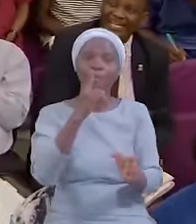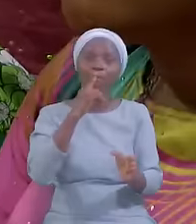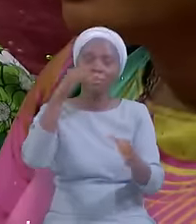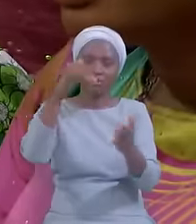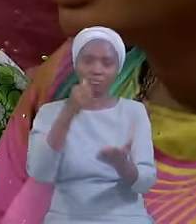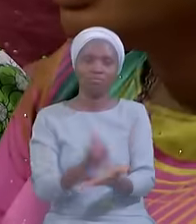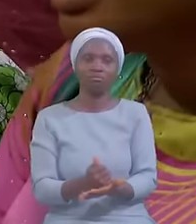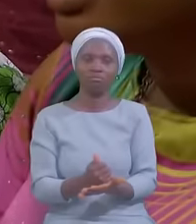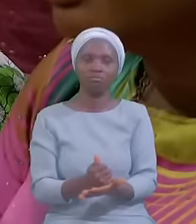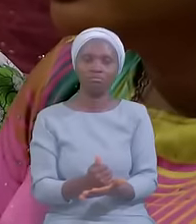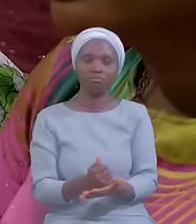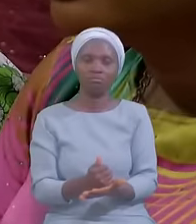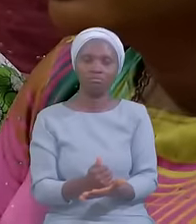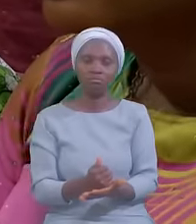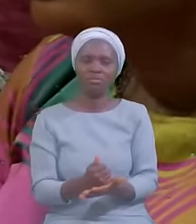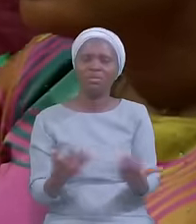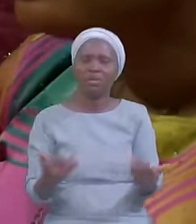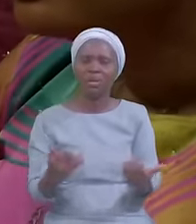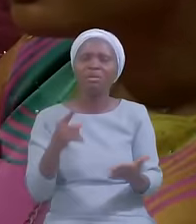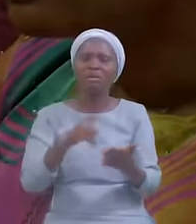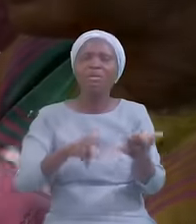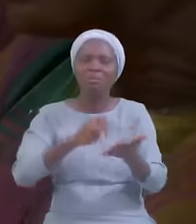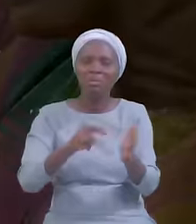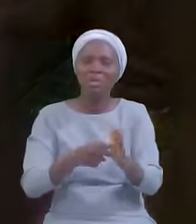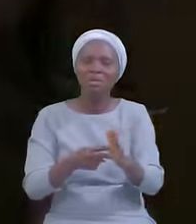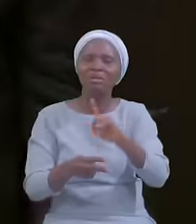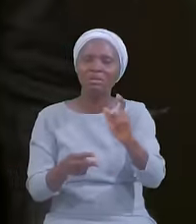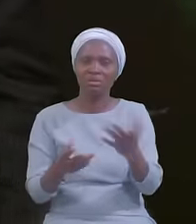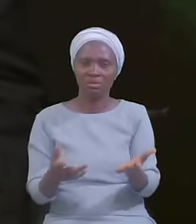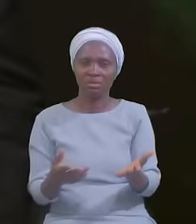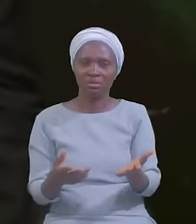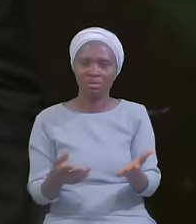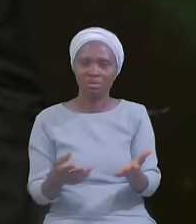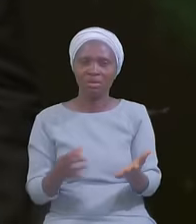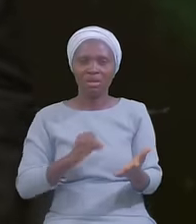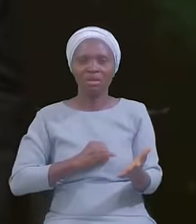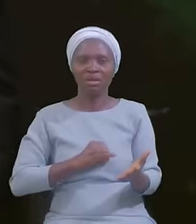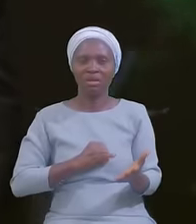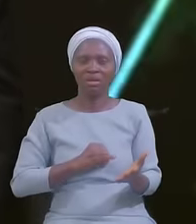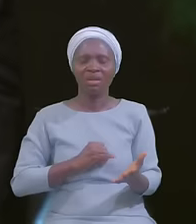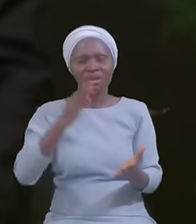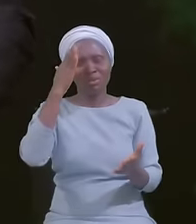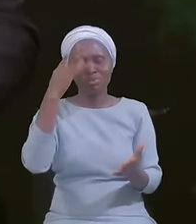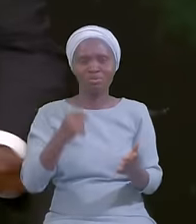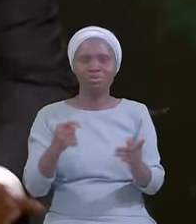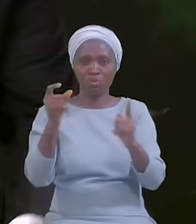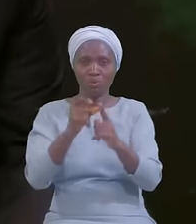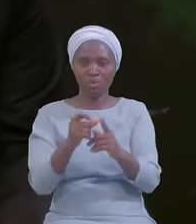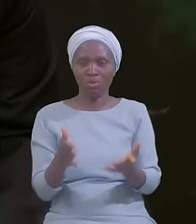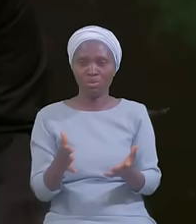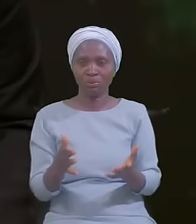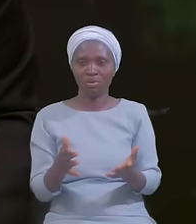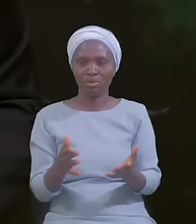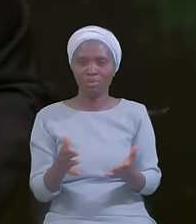mouth. What does that mean? I knew the word, but it wasn't his mouth. He learned